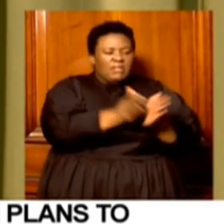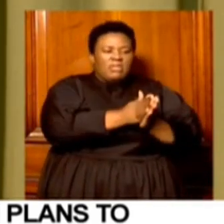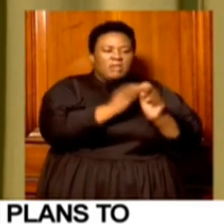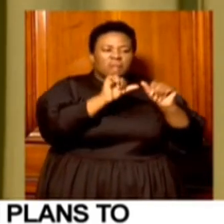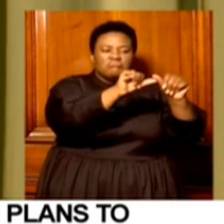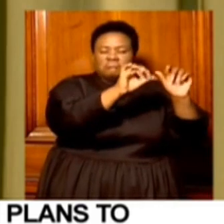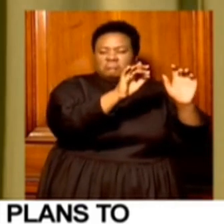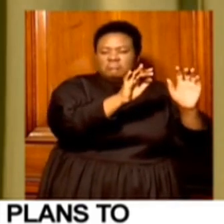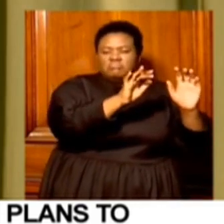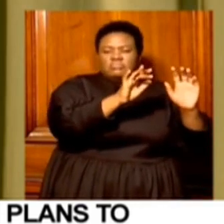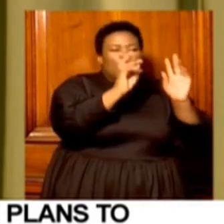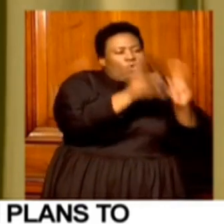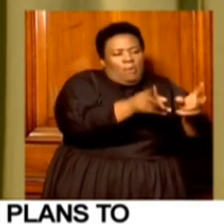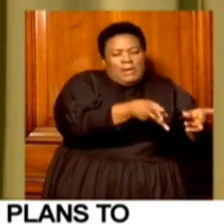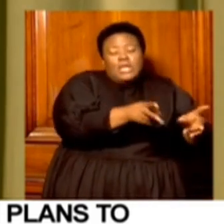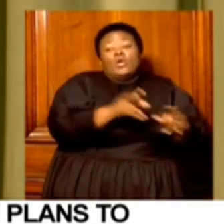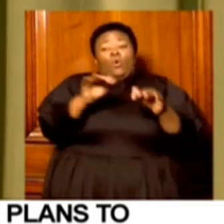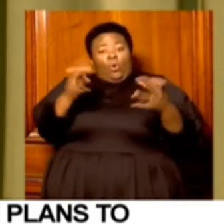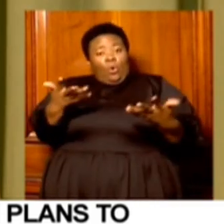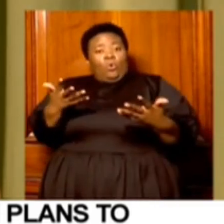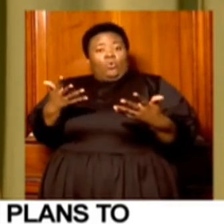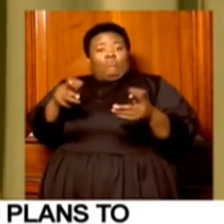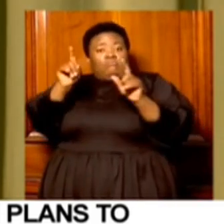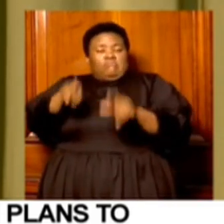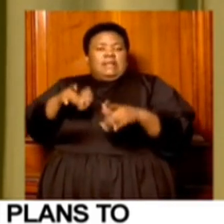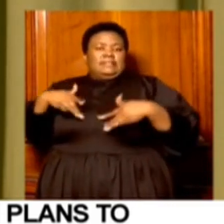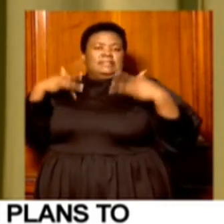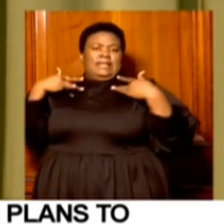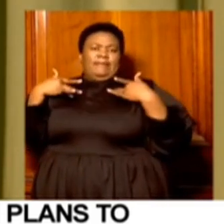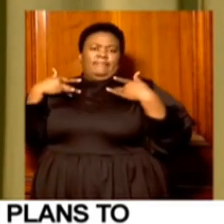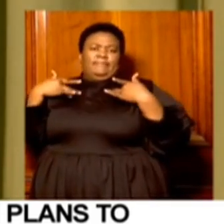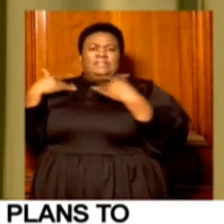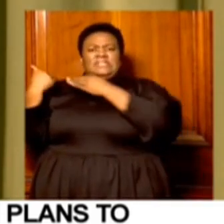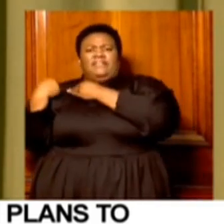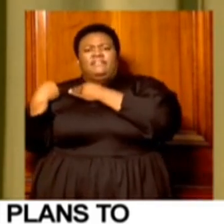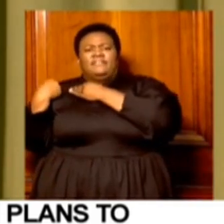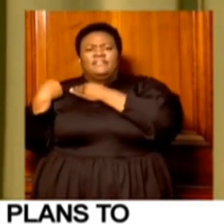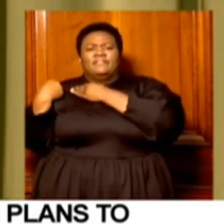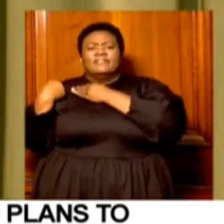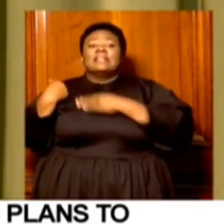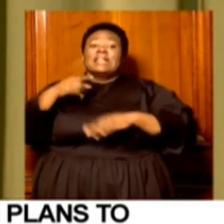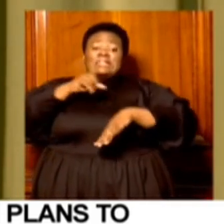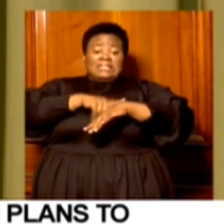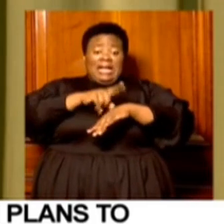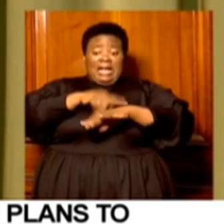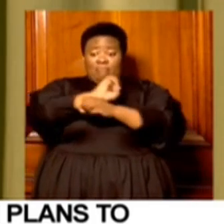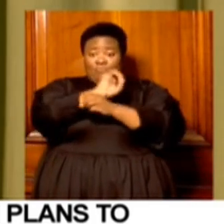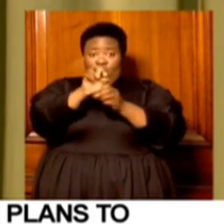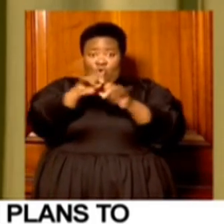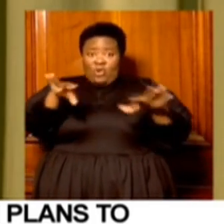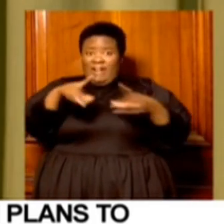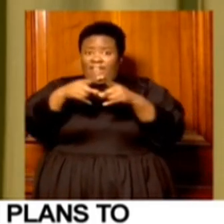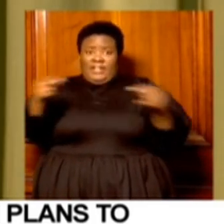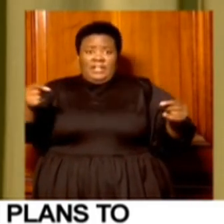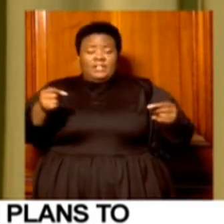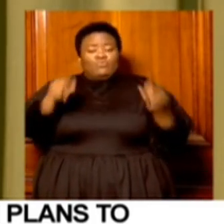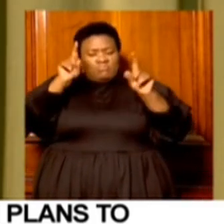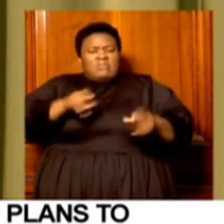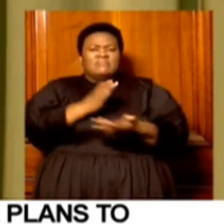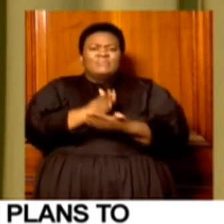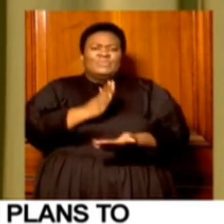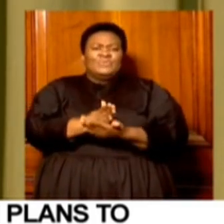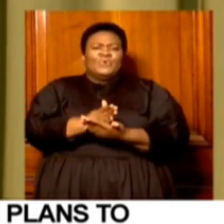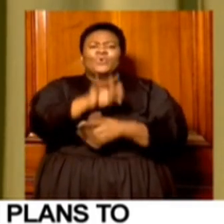to win, there must be a country here. There must be an economy to function. And I know people are